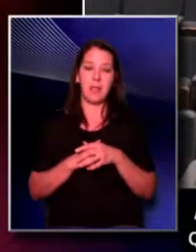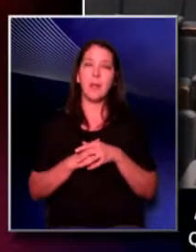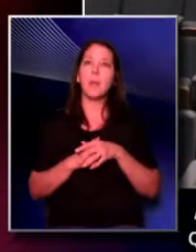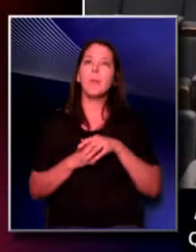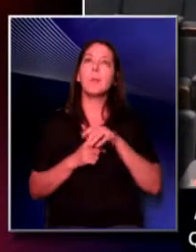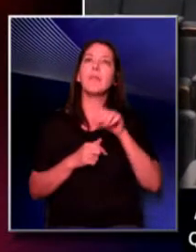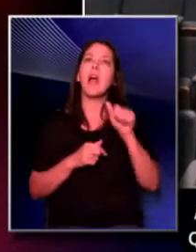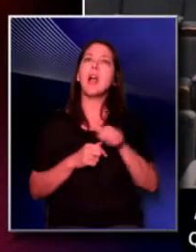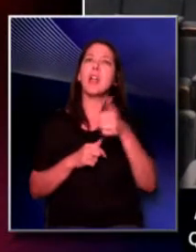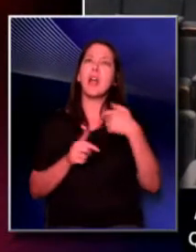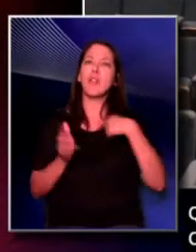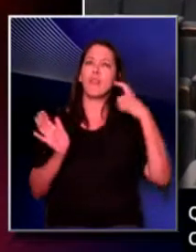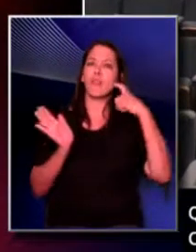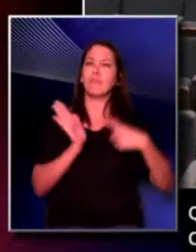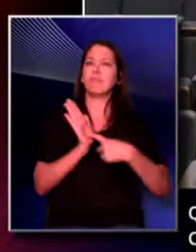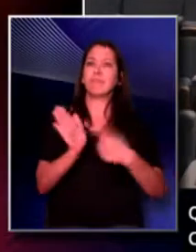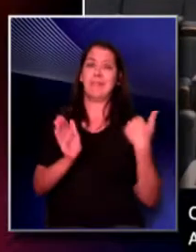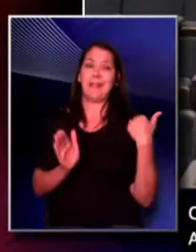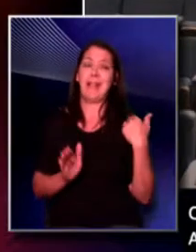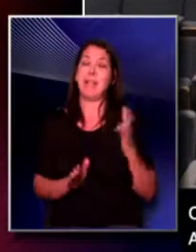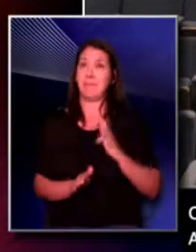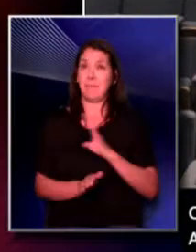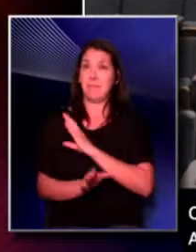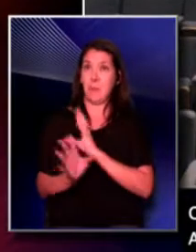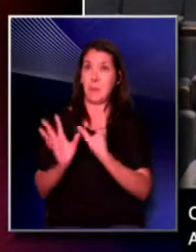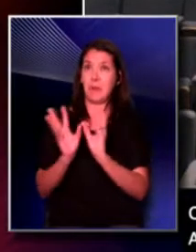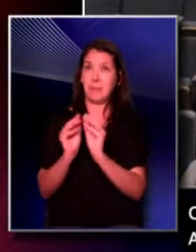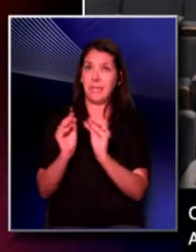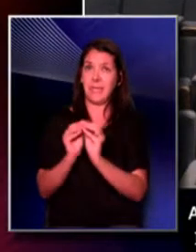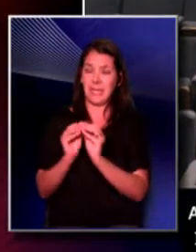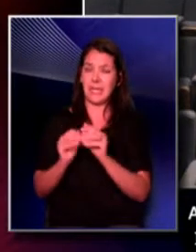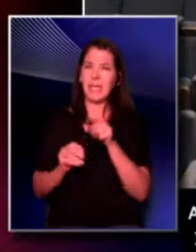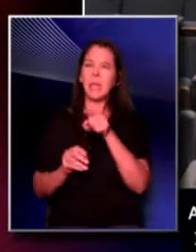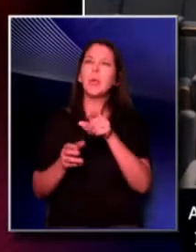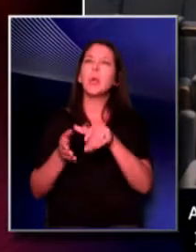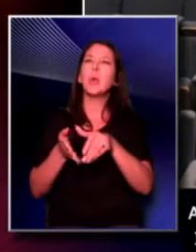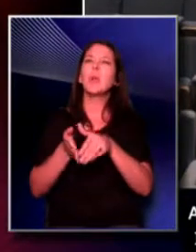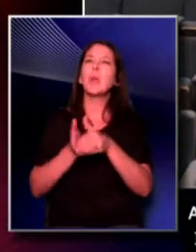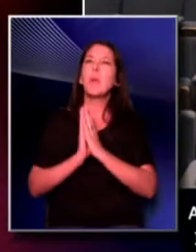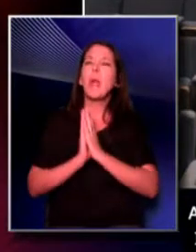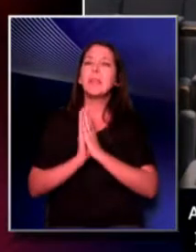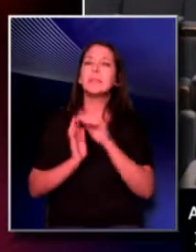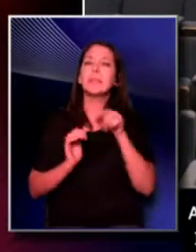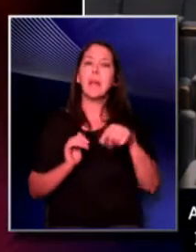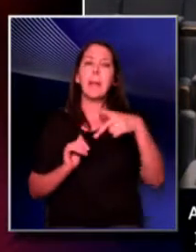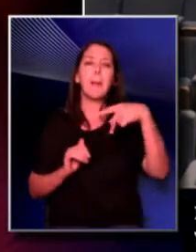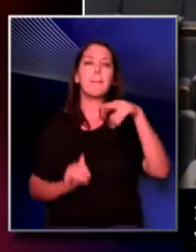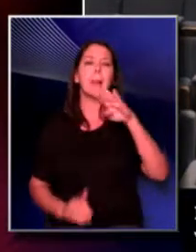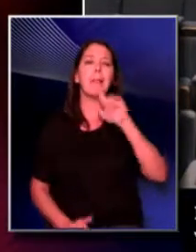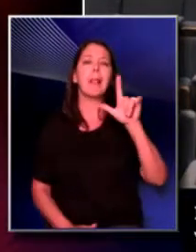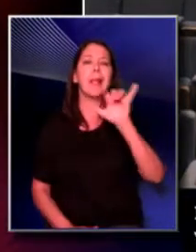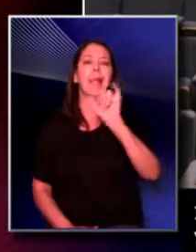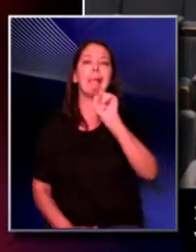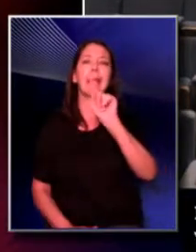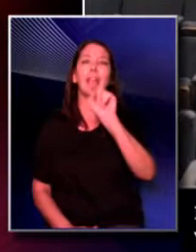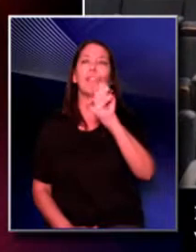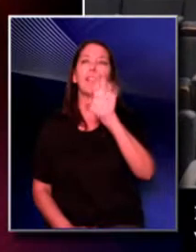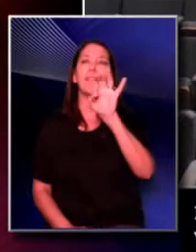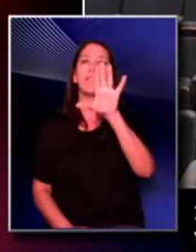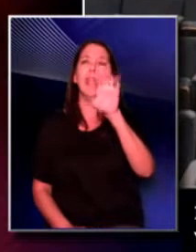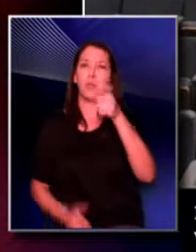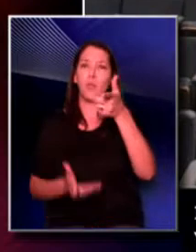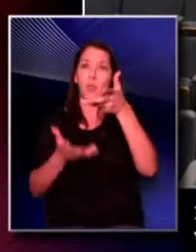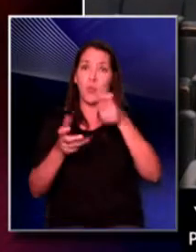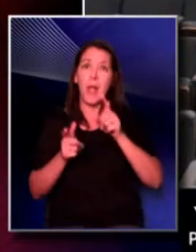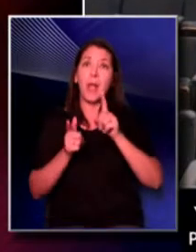to highlight was last board meeting, you requested that we set up a public interface for the public to leave comments and